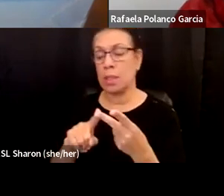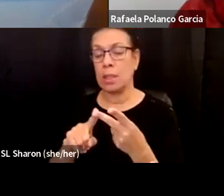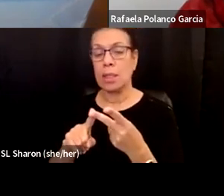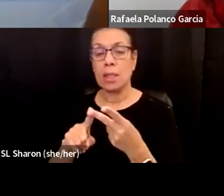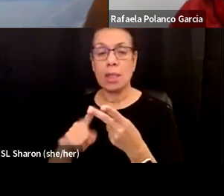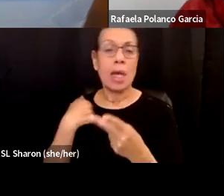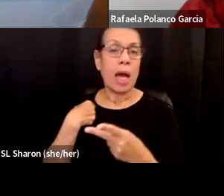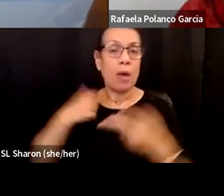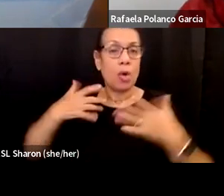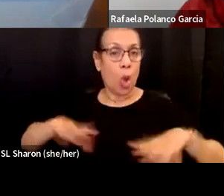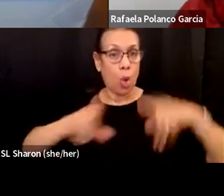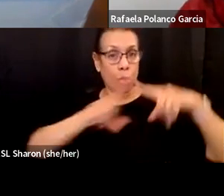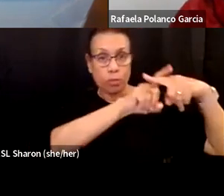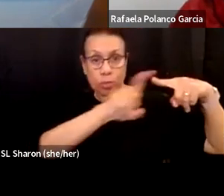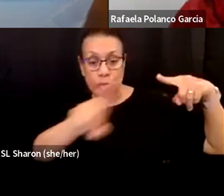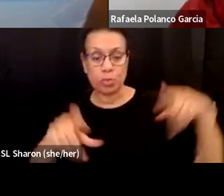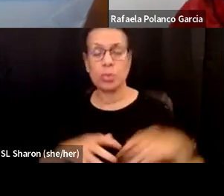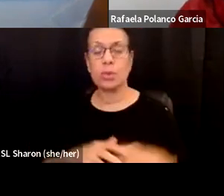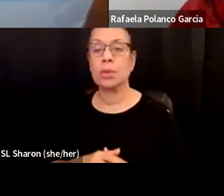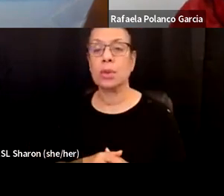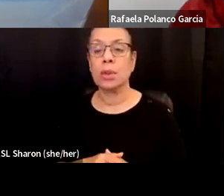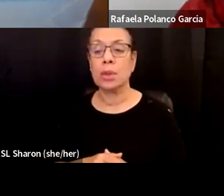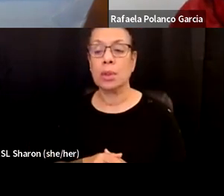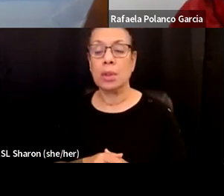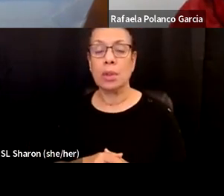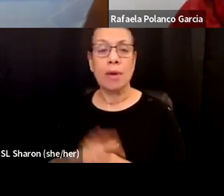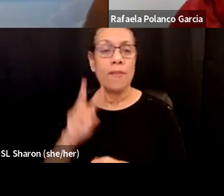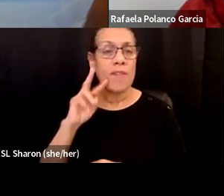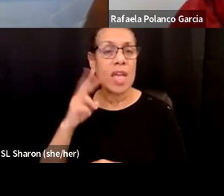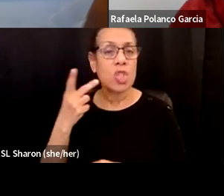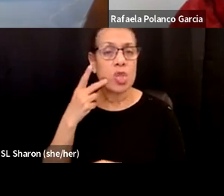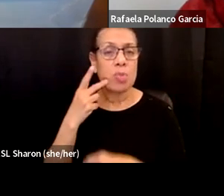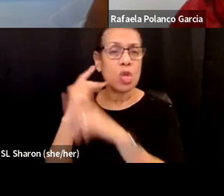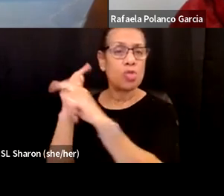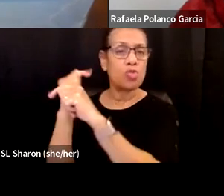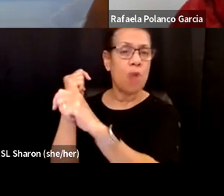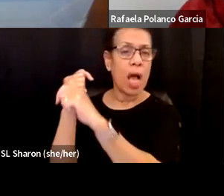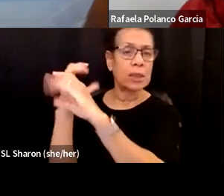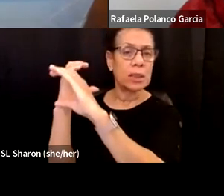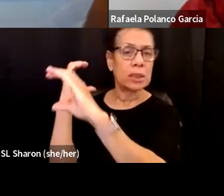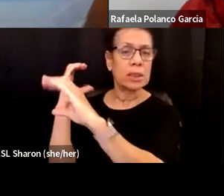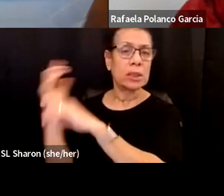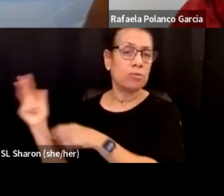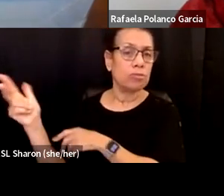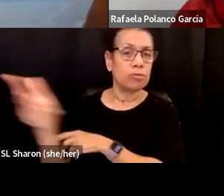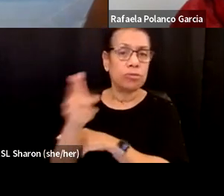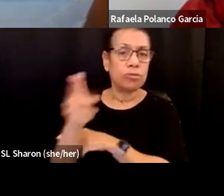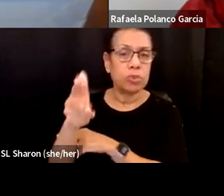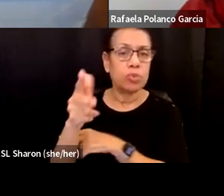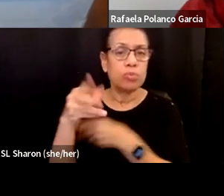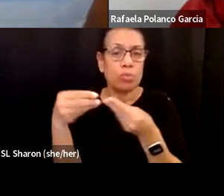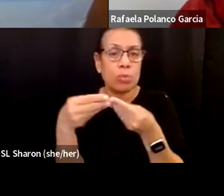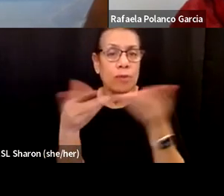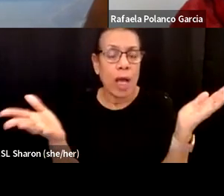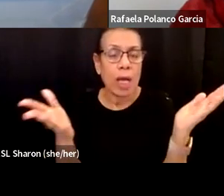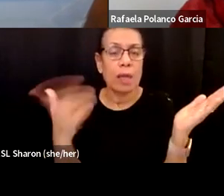closet uh we would have um vegetable trucks um come to the community for both the